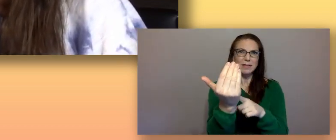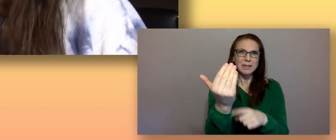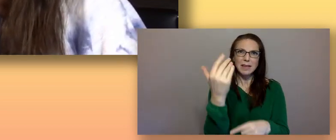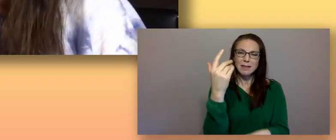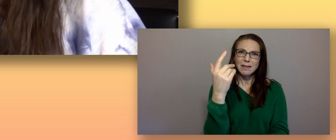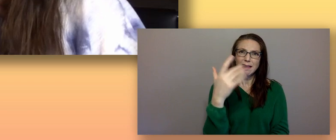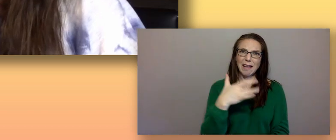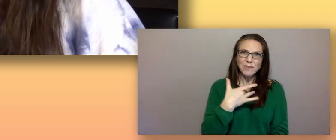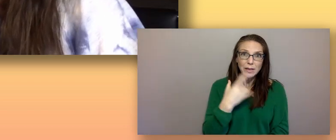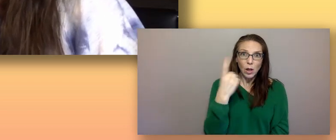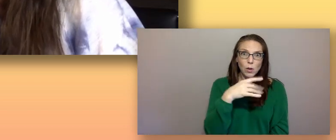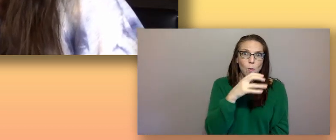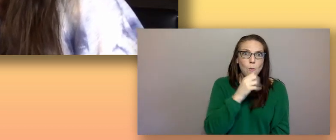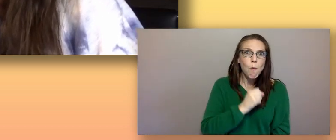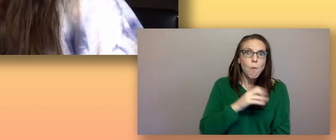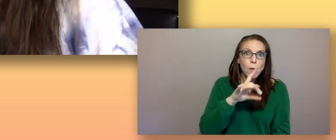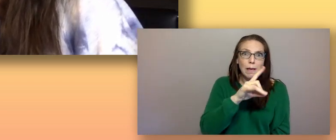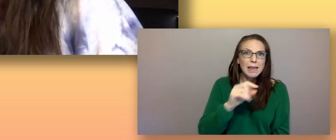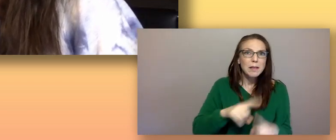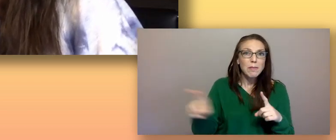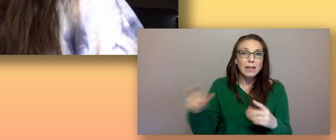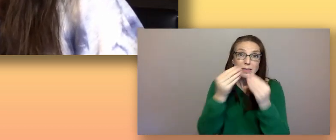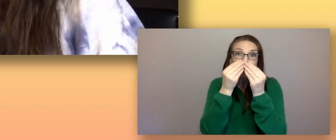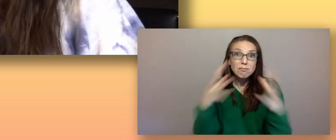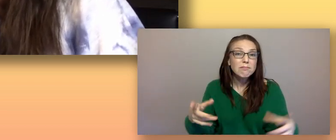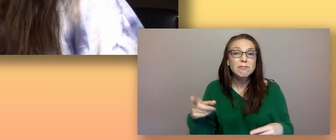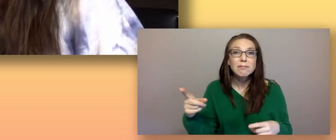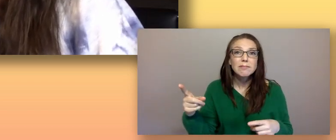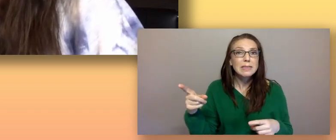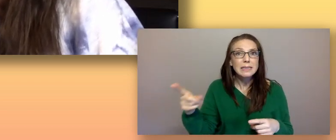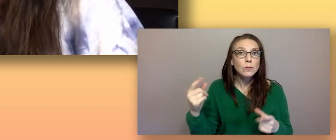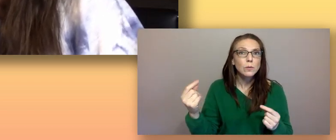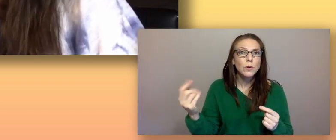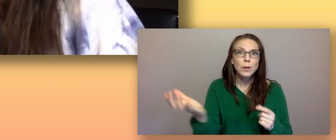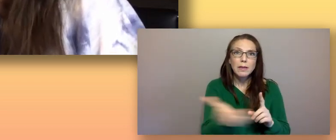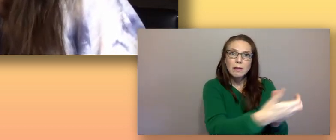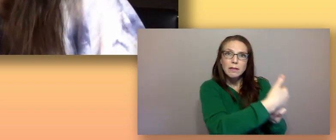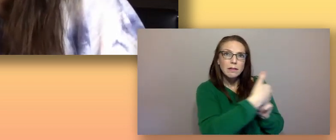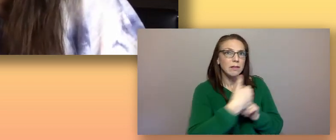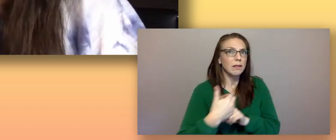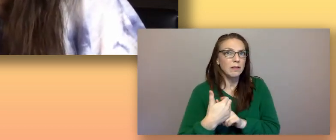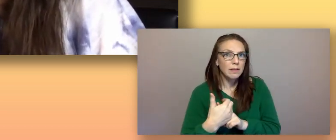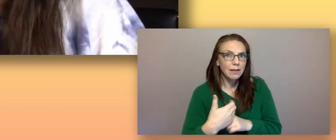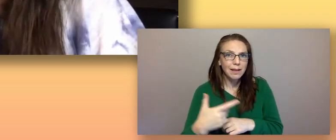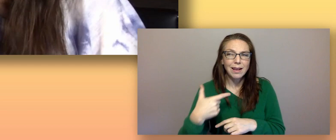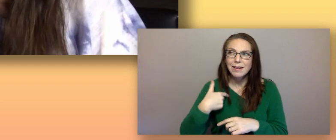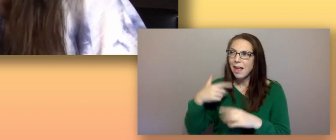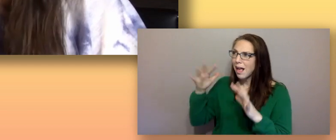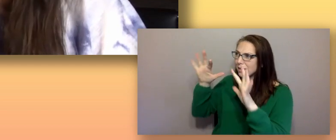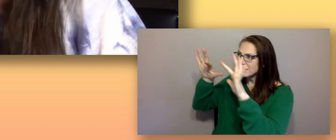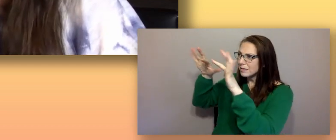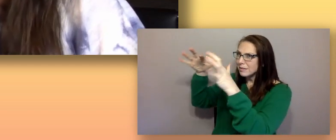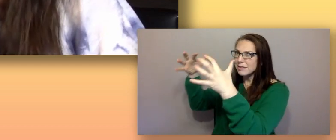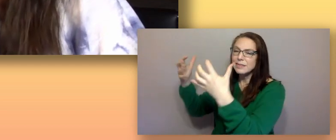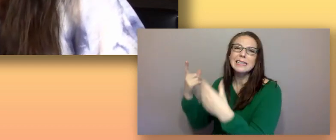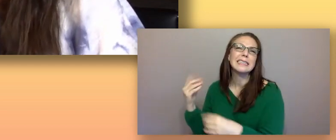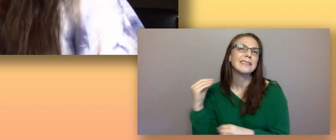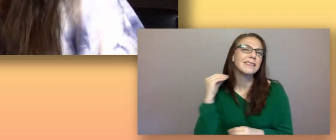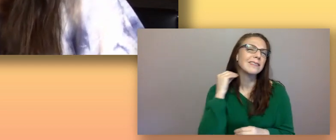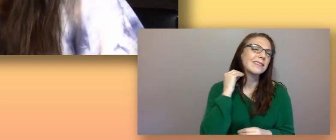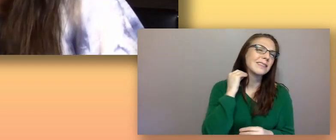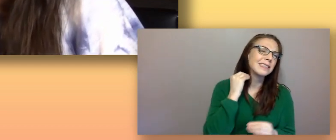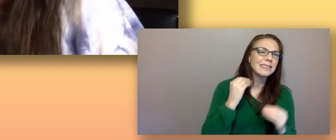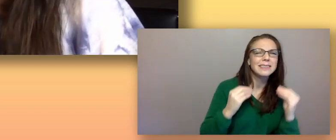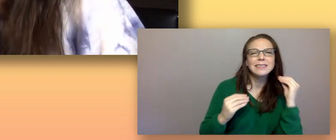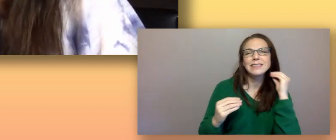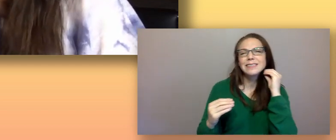And he pulled me really close against him, and I slid my fingers through his hair, and he kissed my neck as